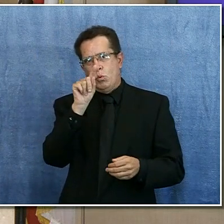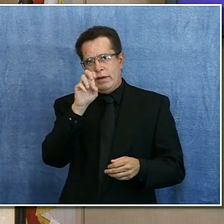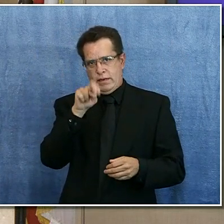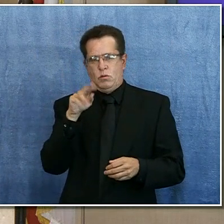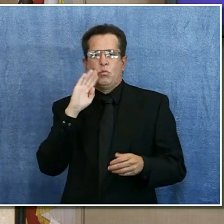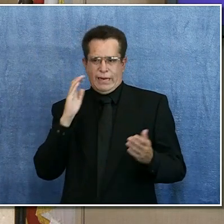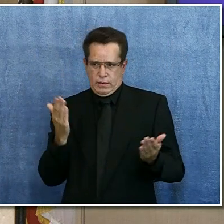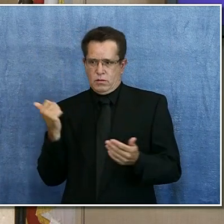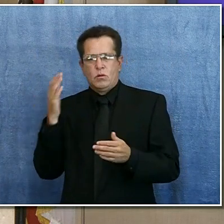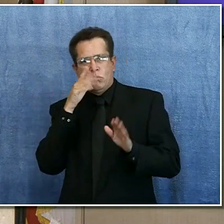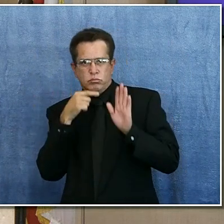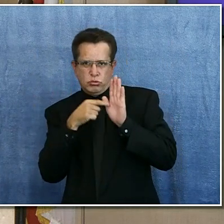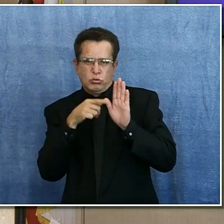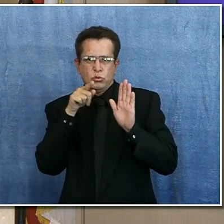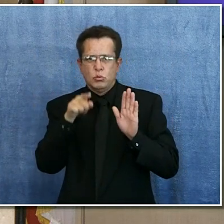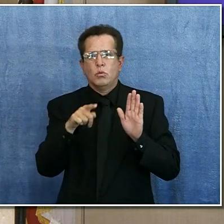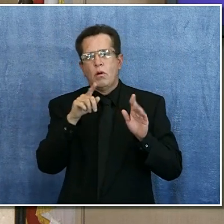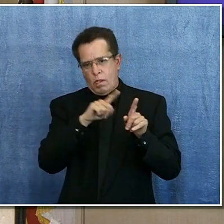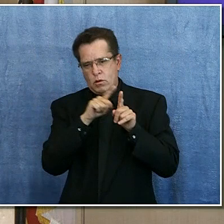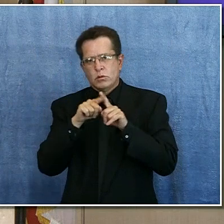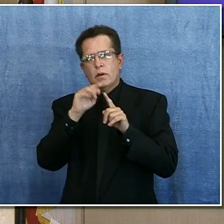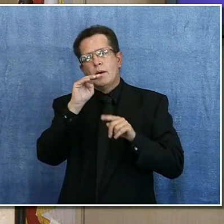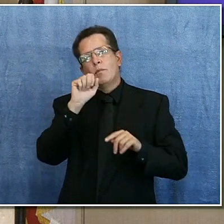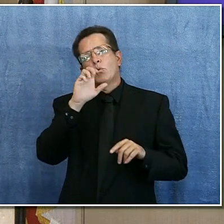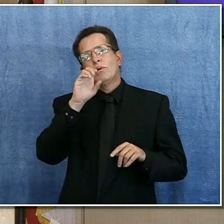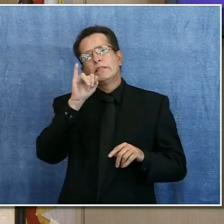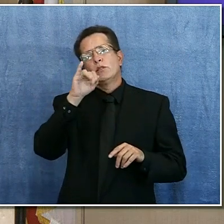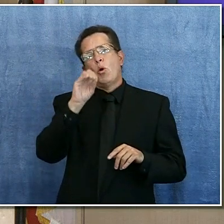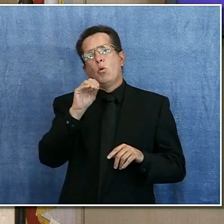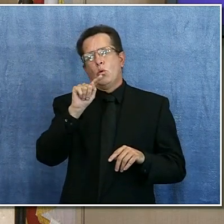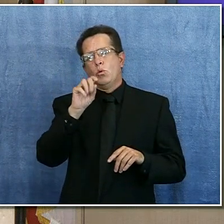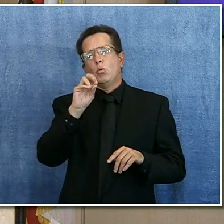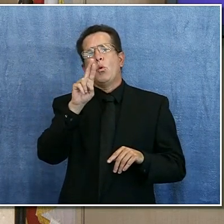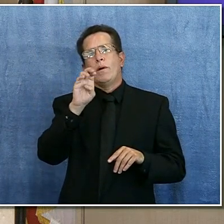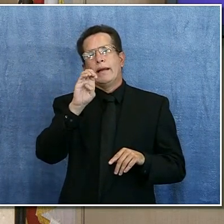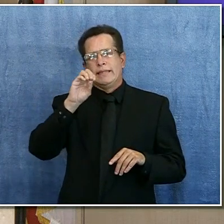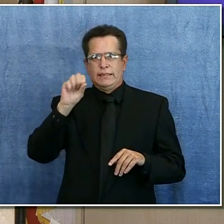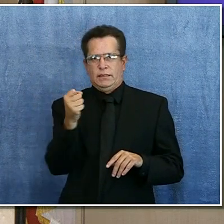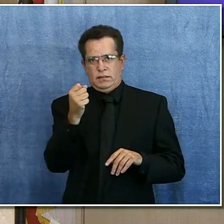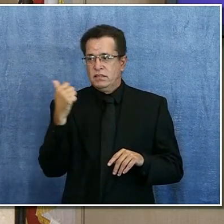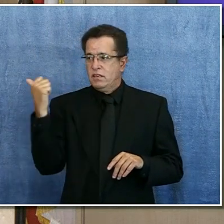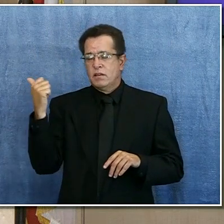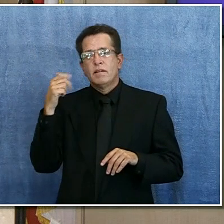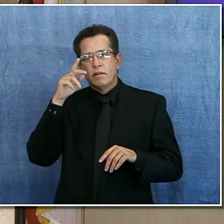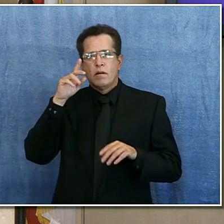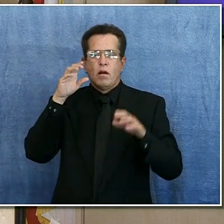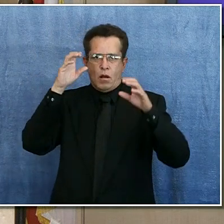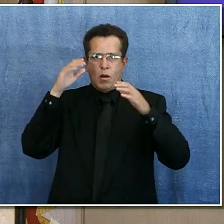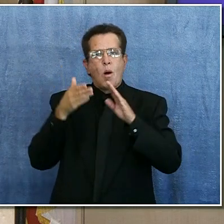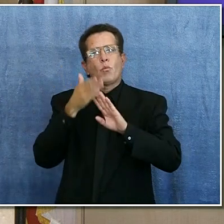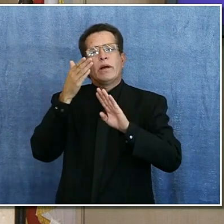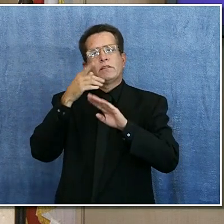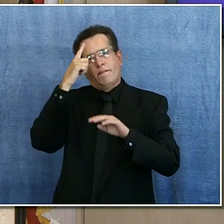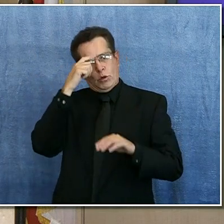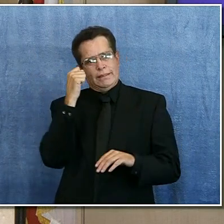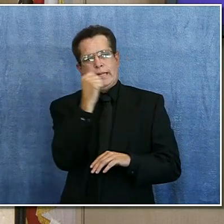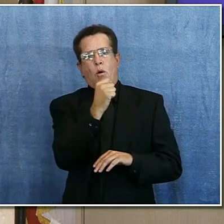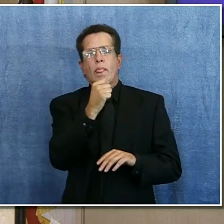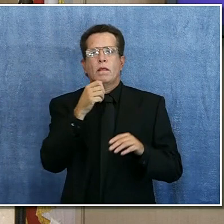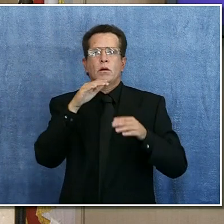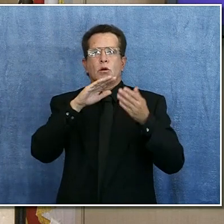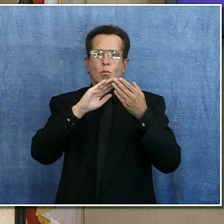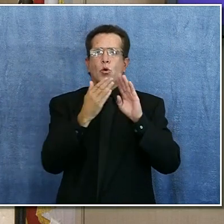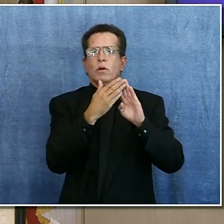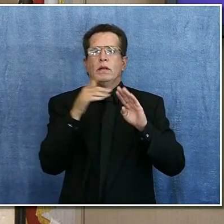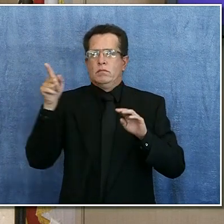guest, Mauricio Torre, who is the Vice President of Program and Operations at South Bay Community Services. We are